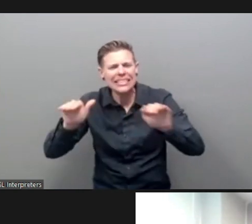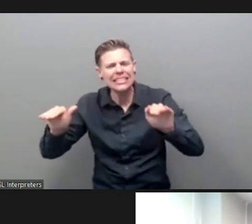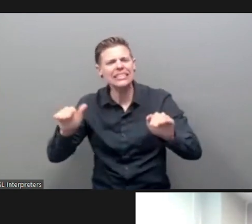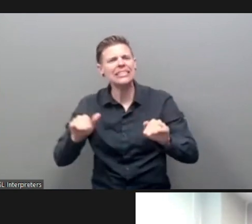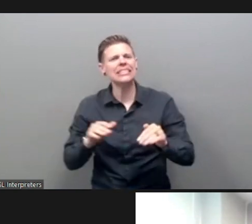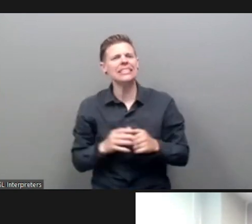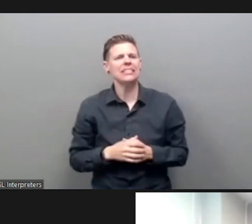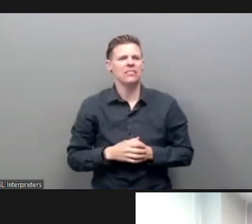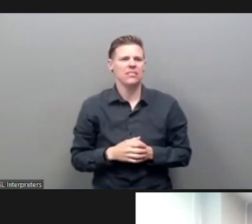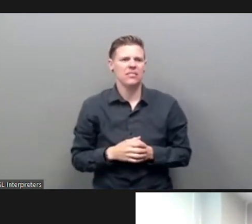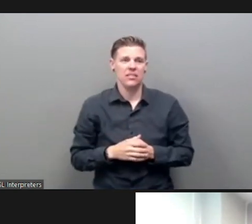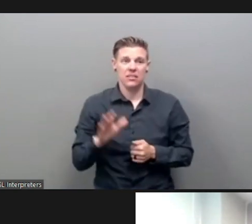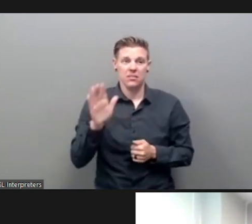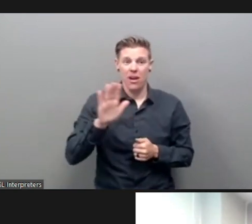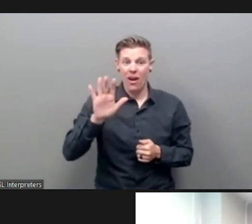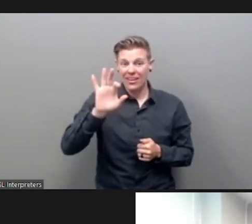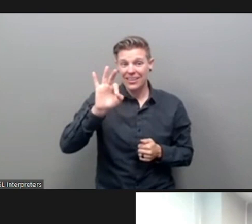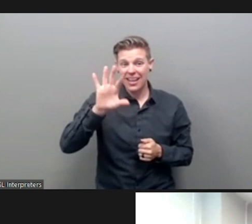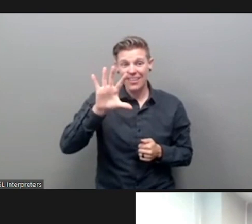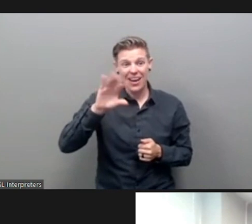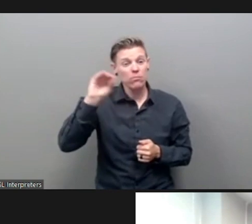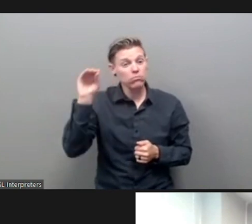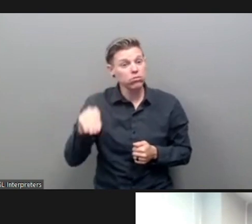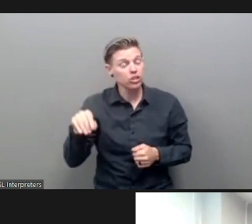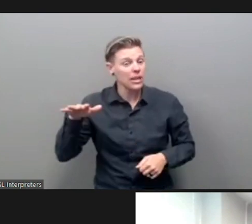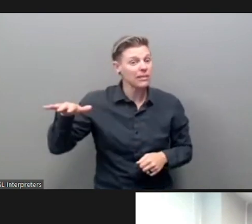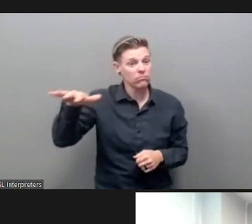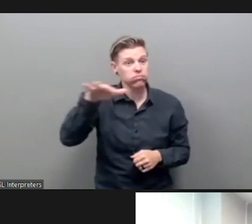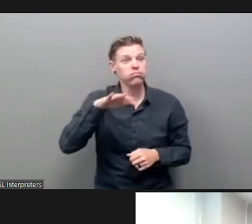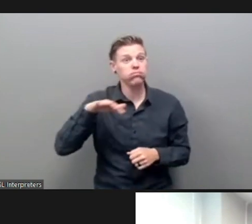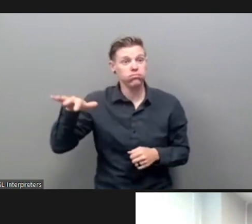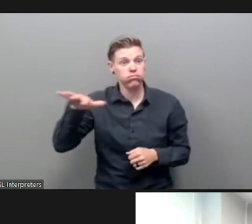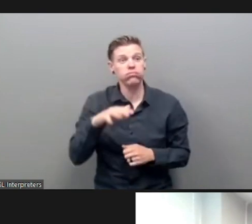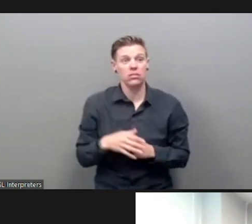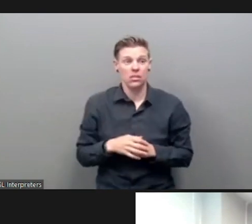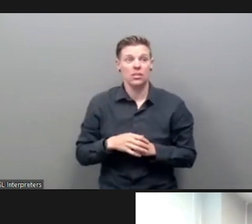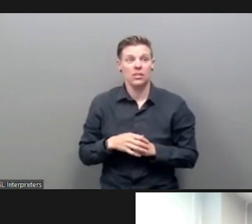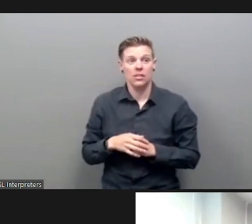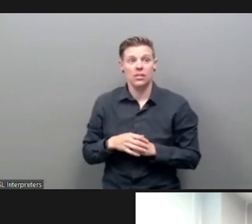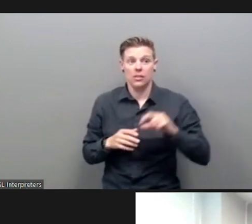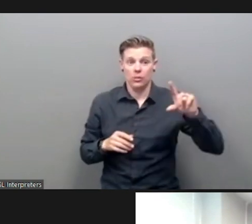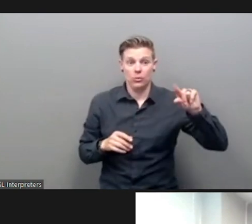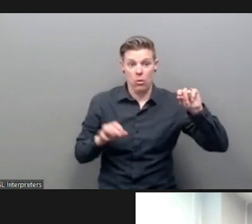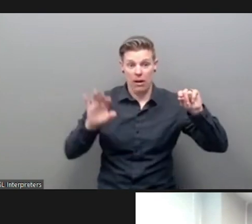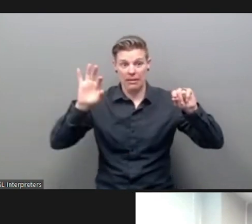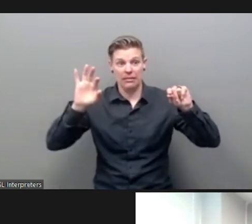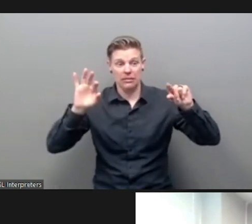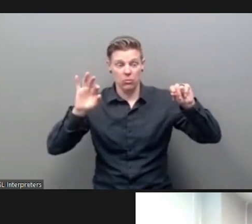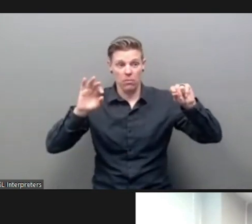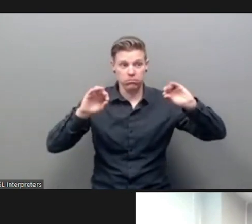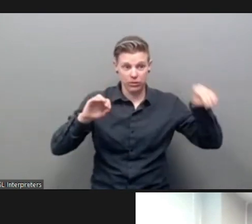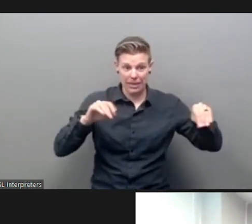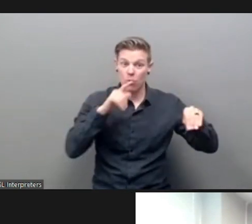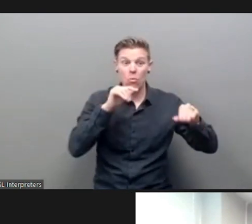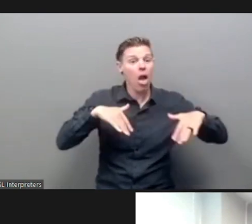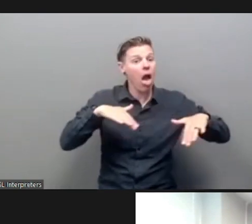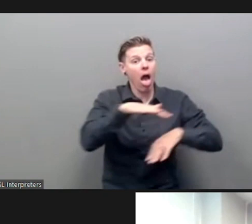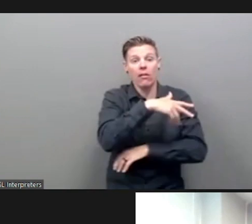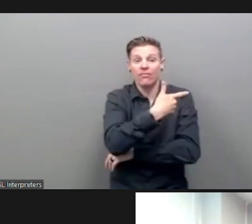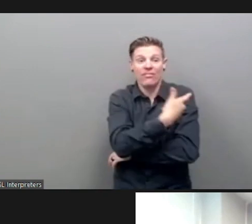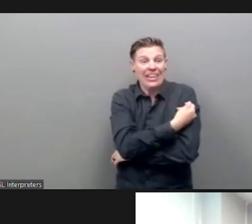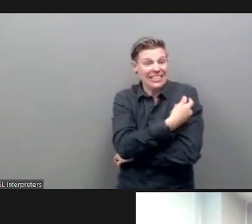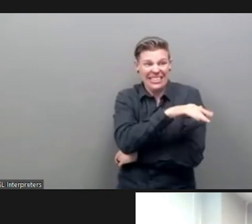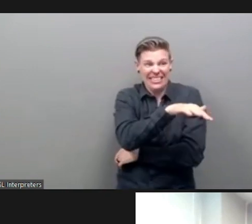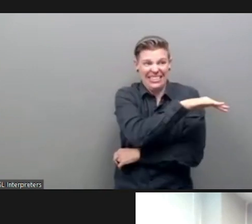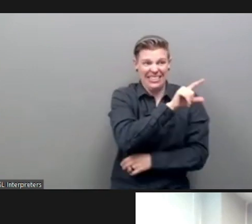95% of the remaining 20% of people were unvaccinated, that would have an enormous impact on our state.